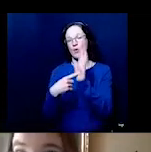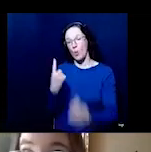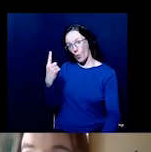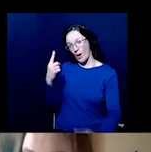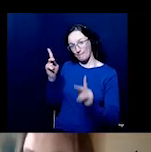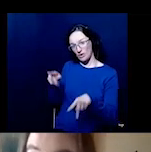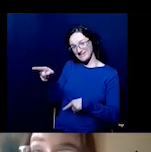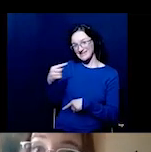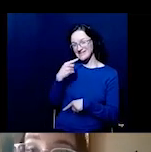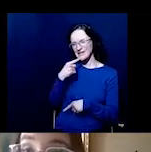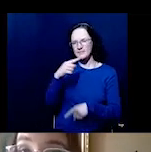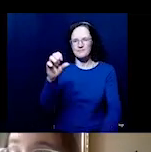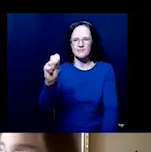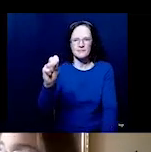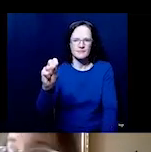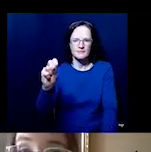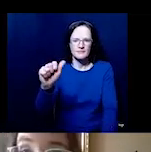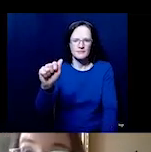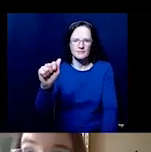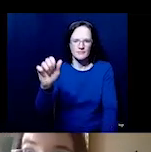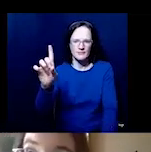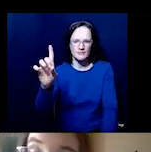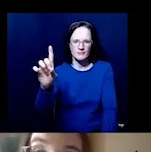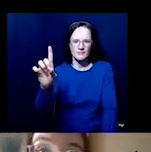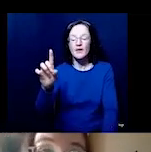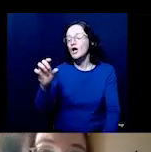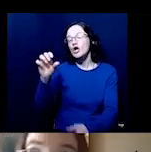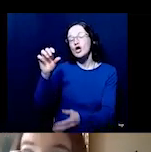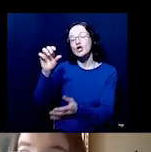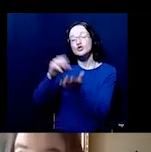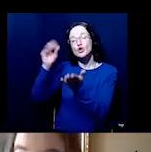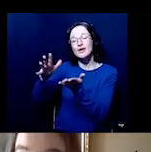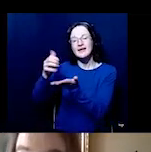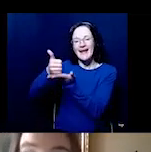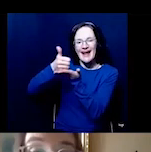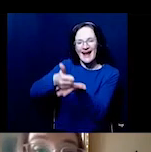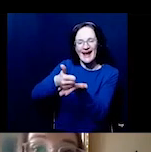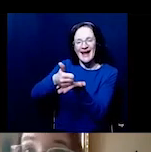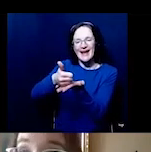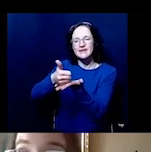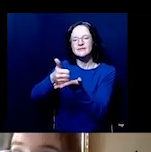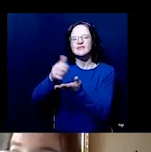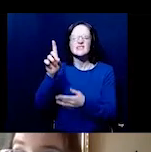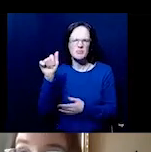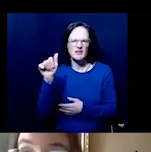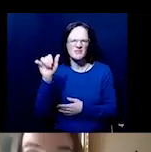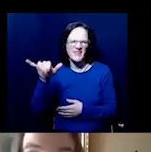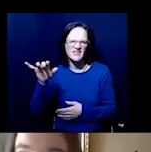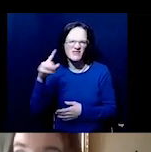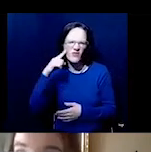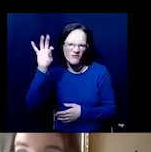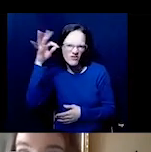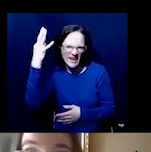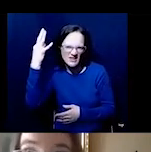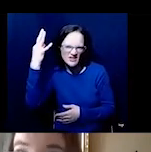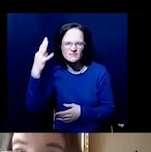about SAID, the services to help students with disabilities in Francophone CEGEPs. So if ever you want to elaborate